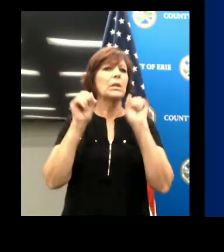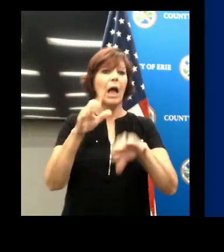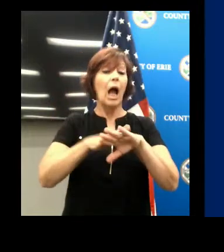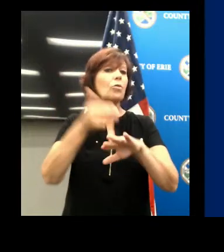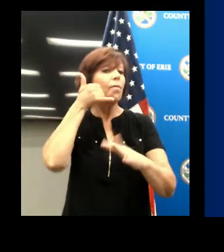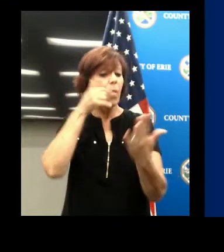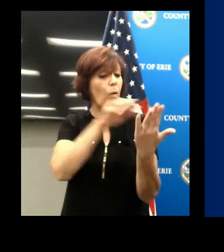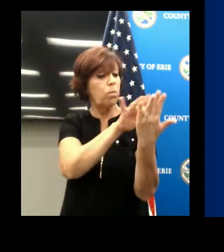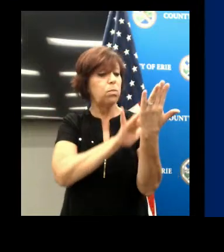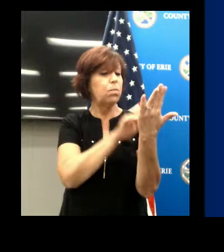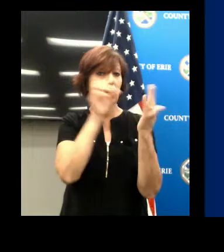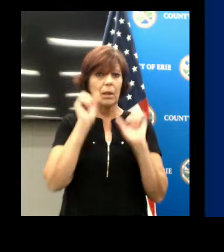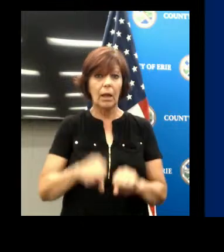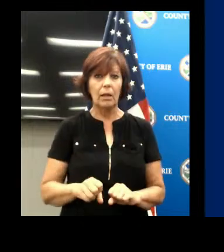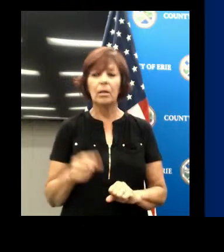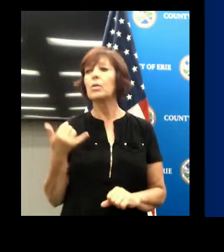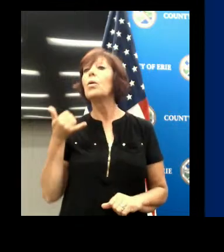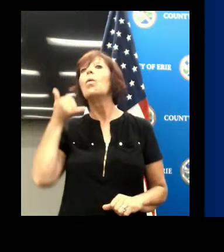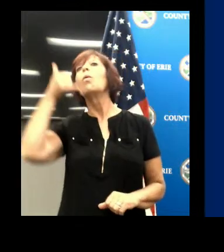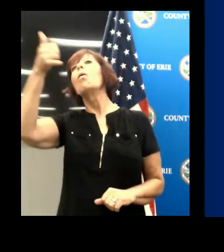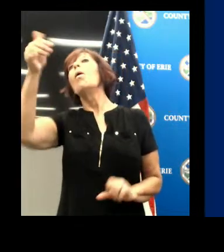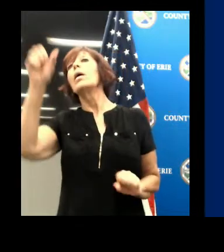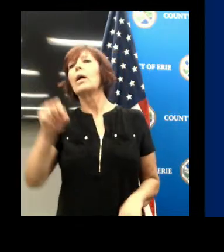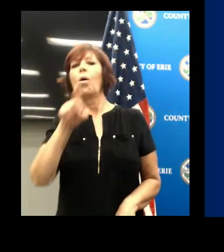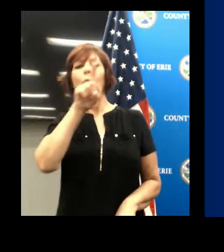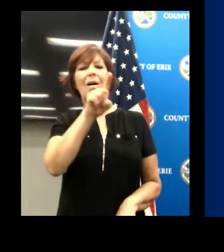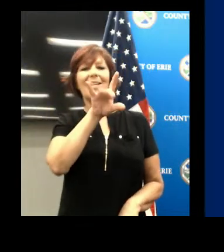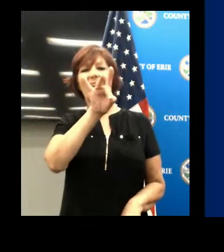smartphone. You can call over the phone,